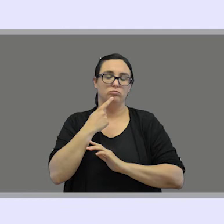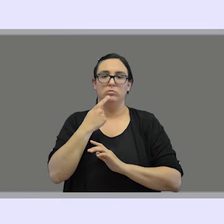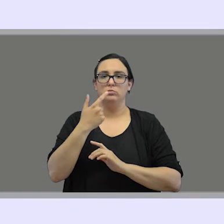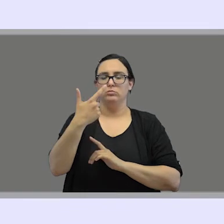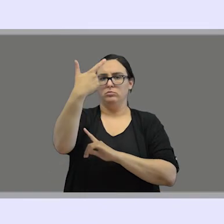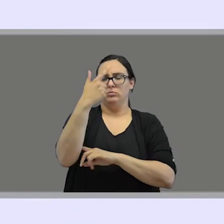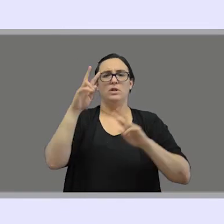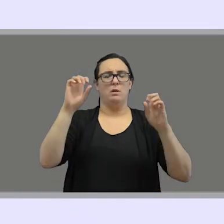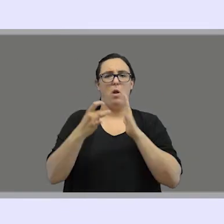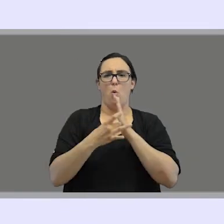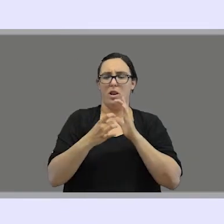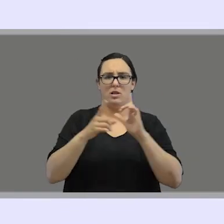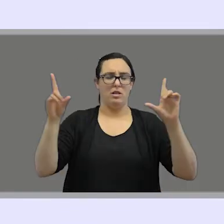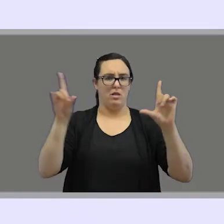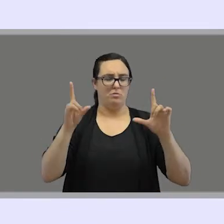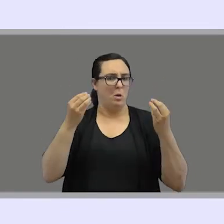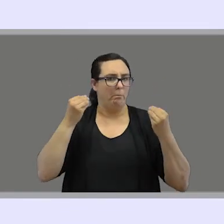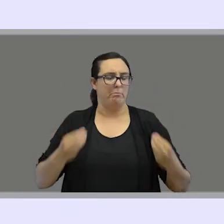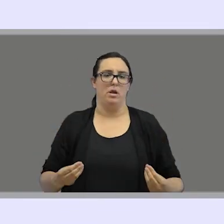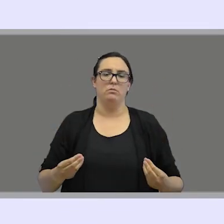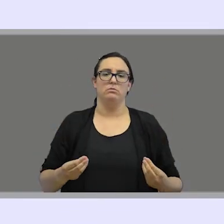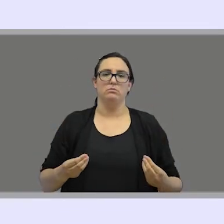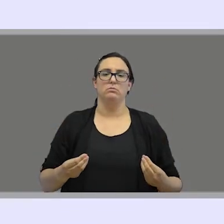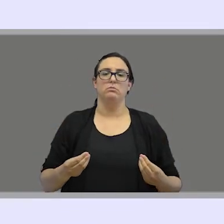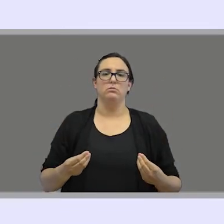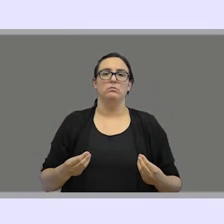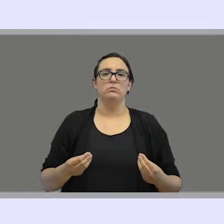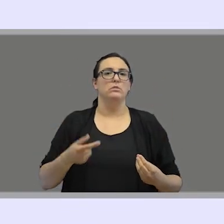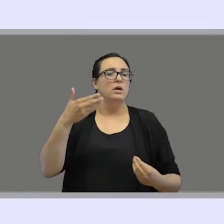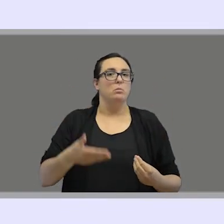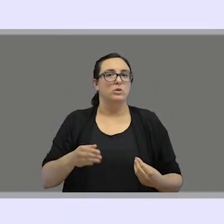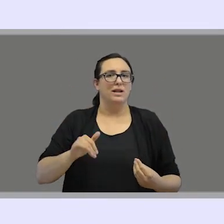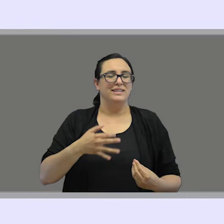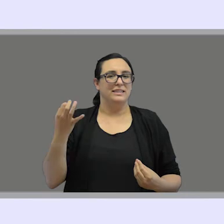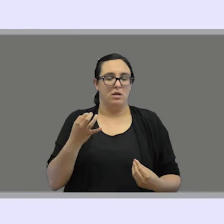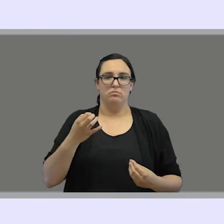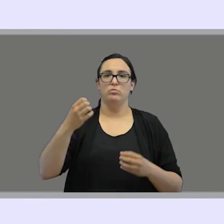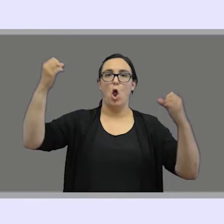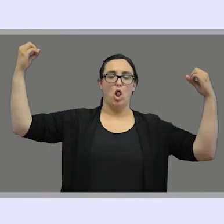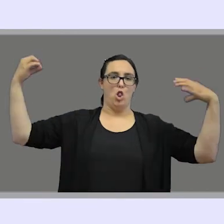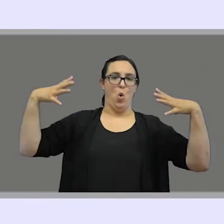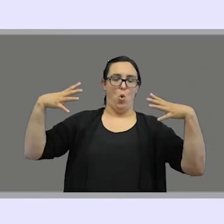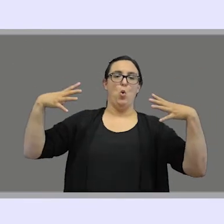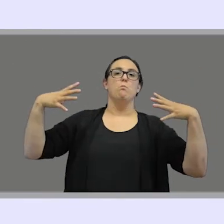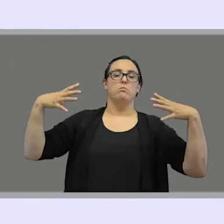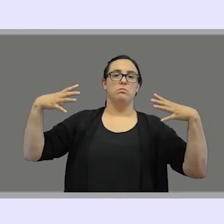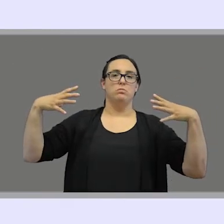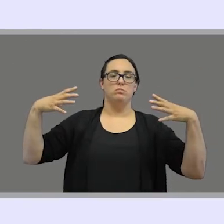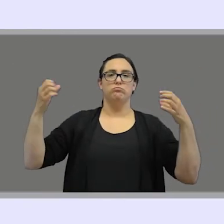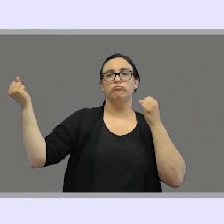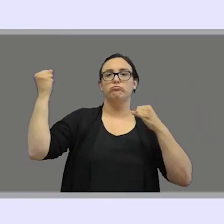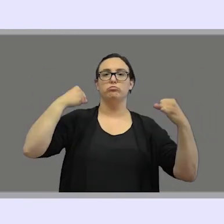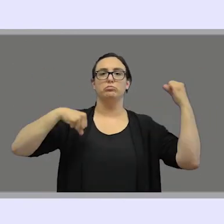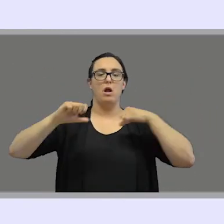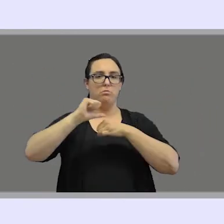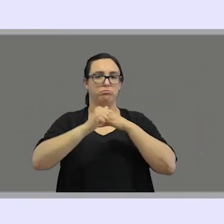should be met. Especially, it is important the illumination so that the